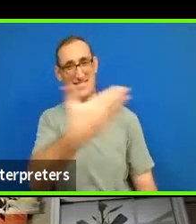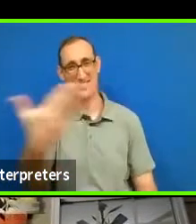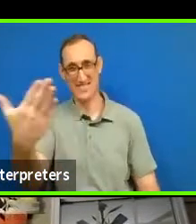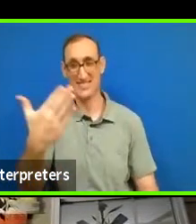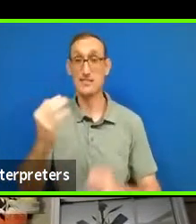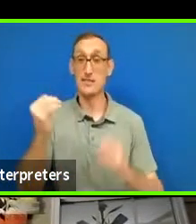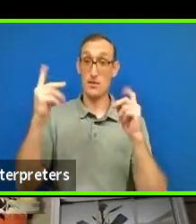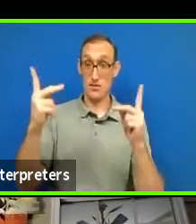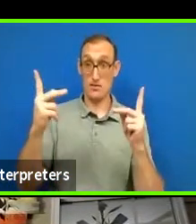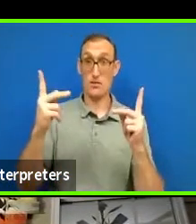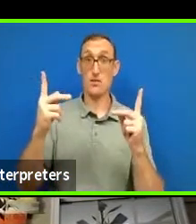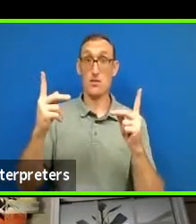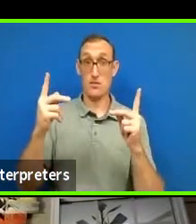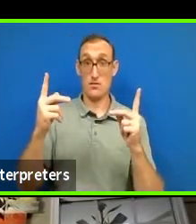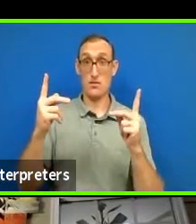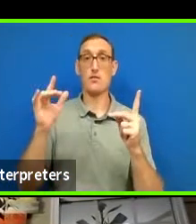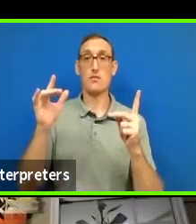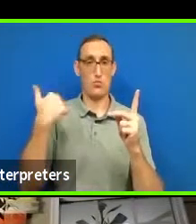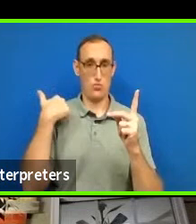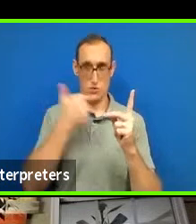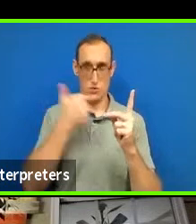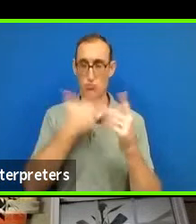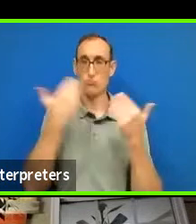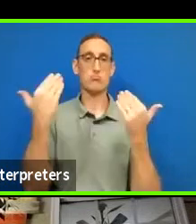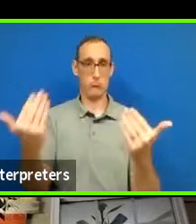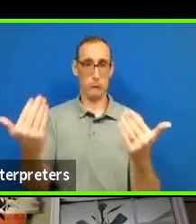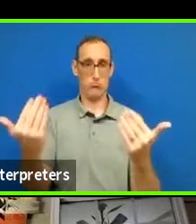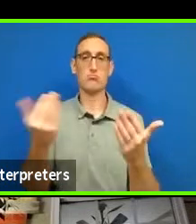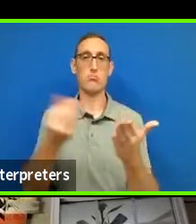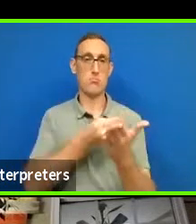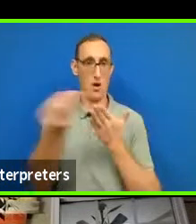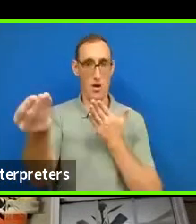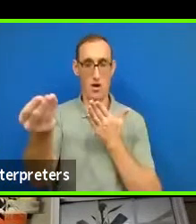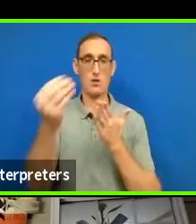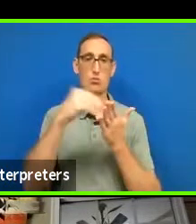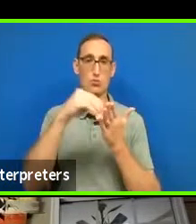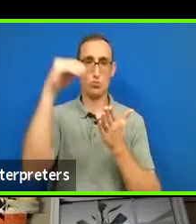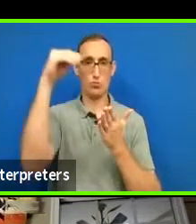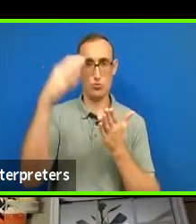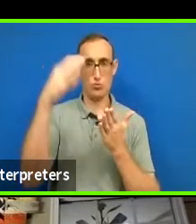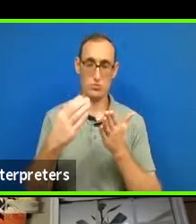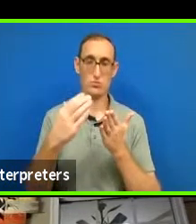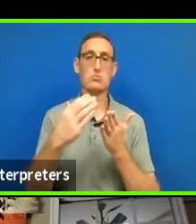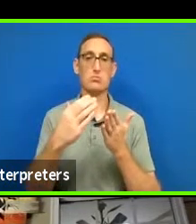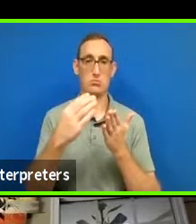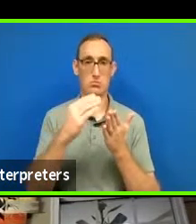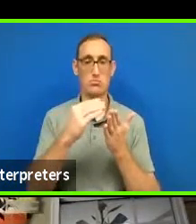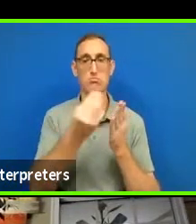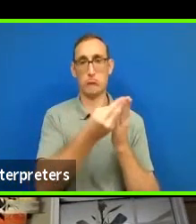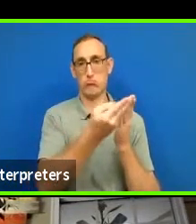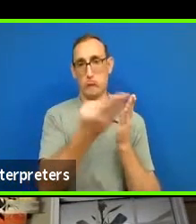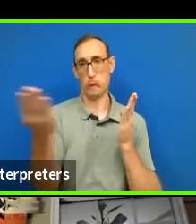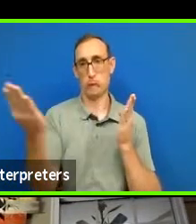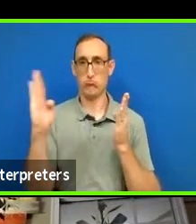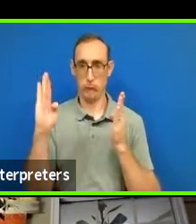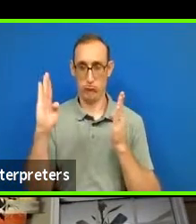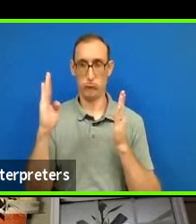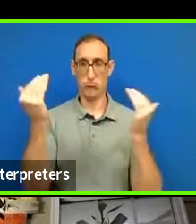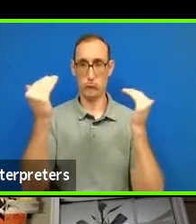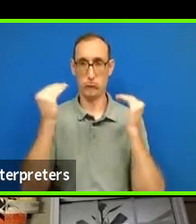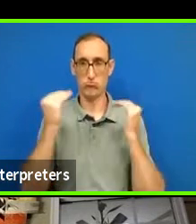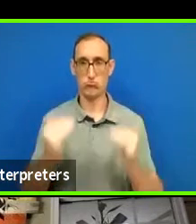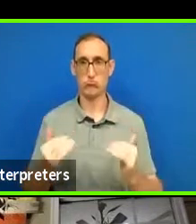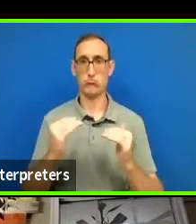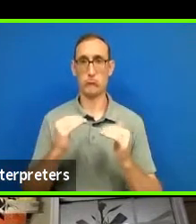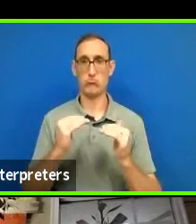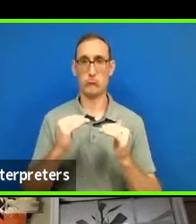Okay, so that motion carries for the approval of the purchase of student safety petitions. We'll move forward with item 6,